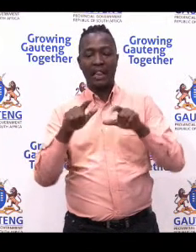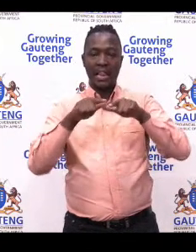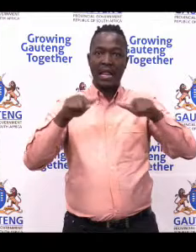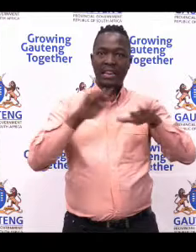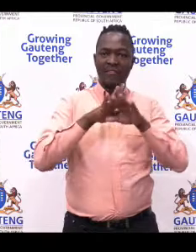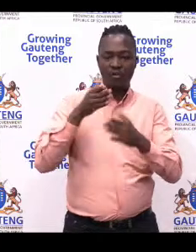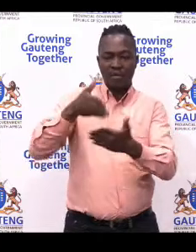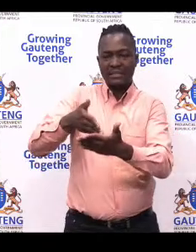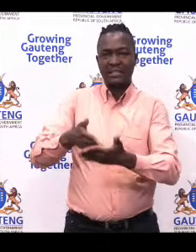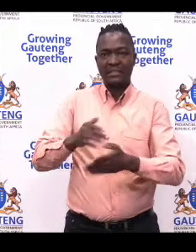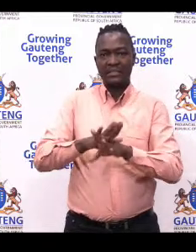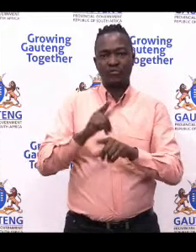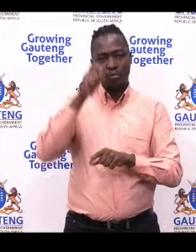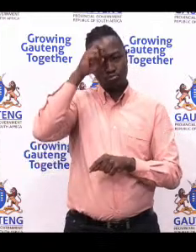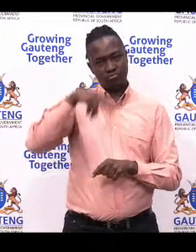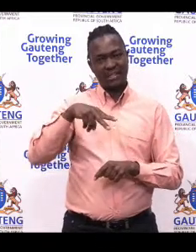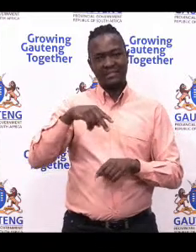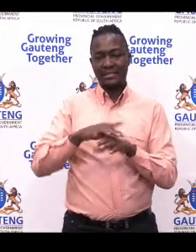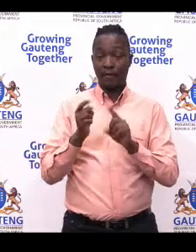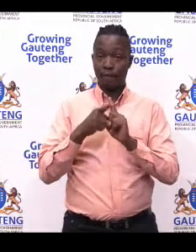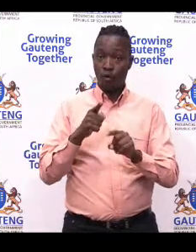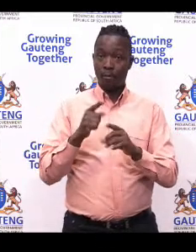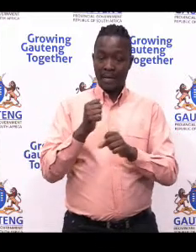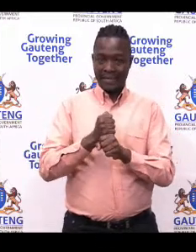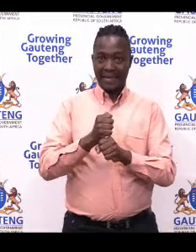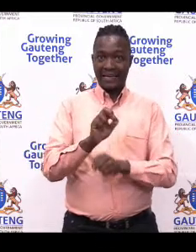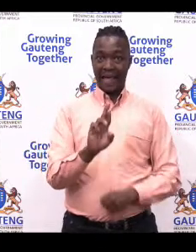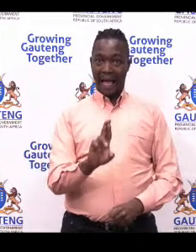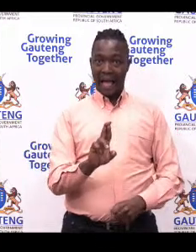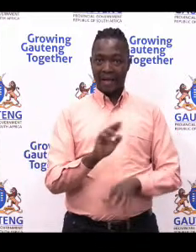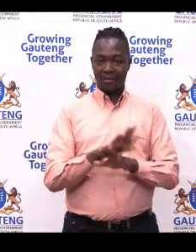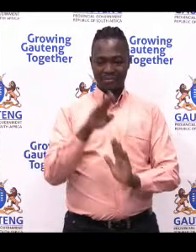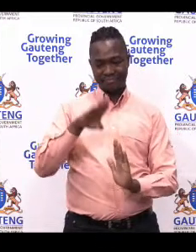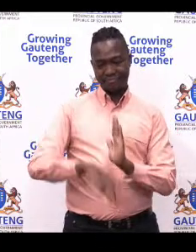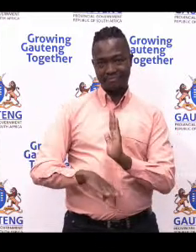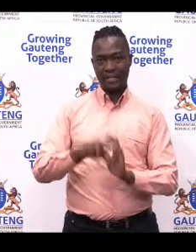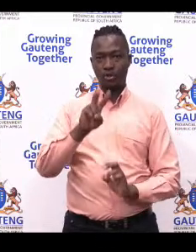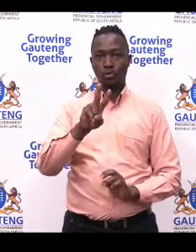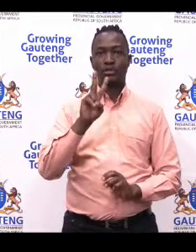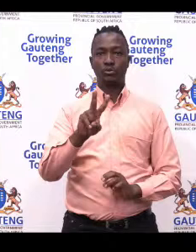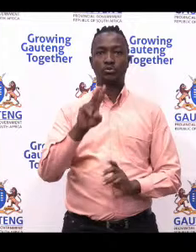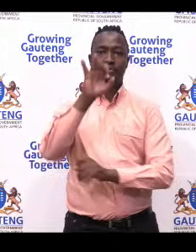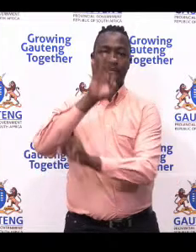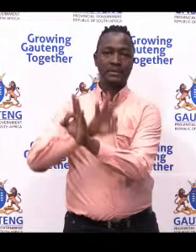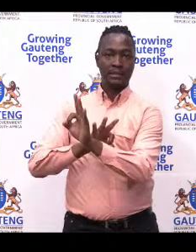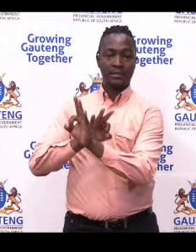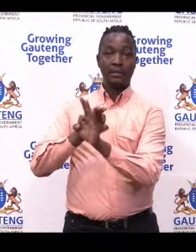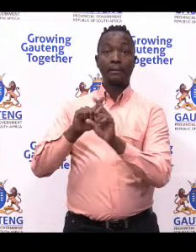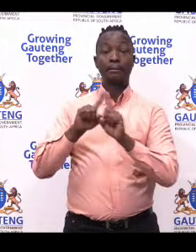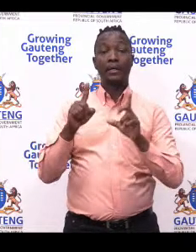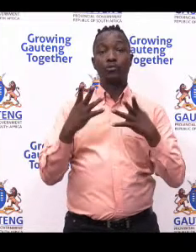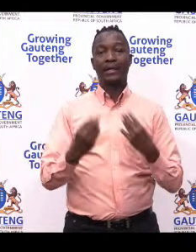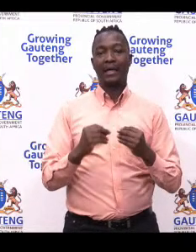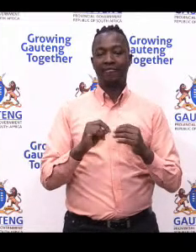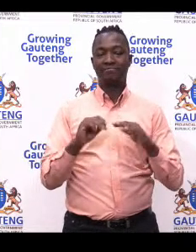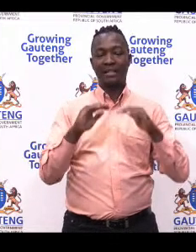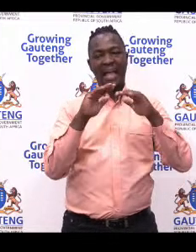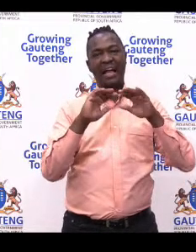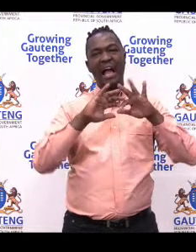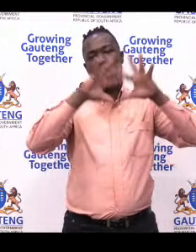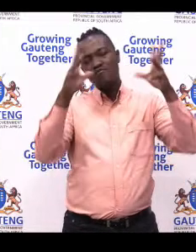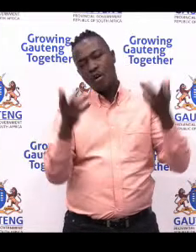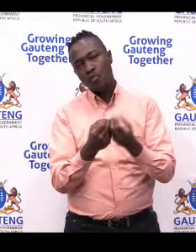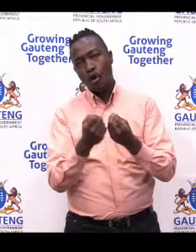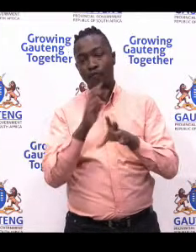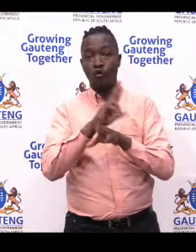attendance of learners for grade R was at the lowest at 22%, but we had an average attendance of learners for